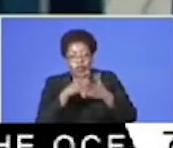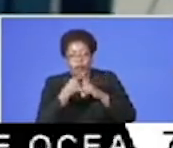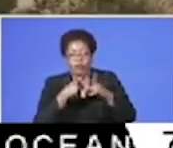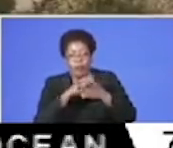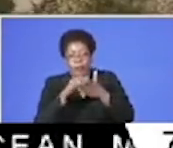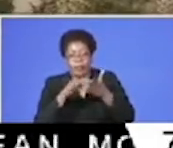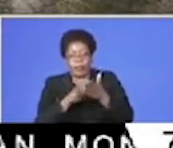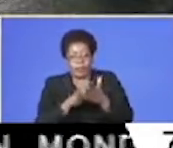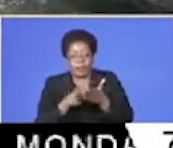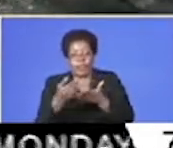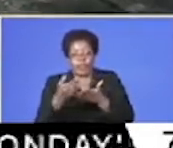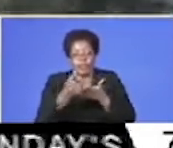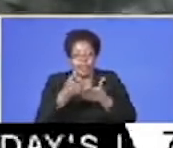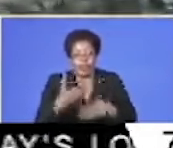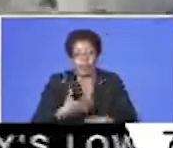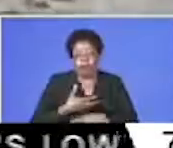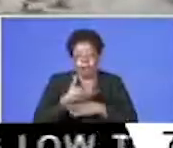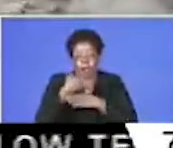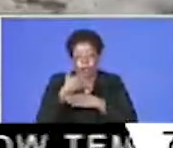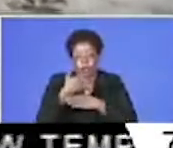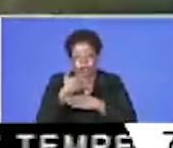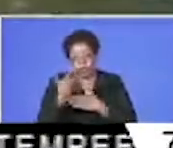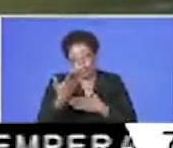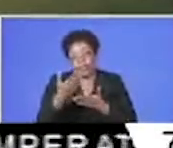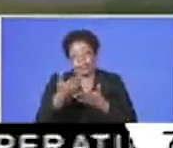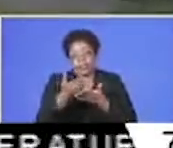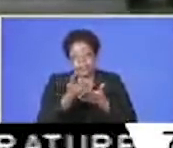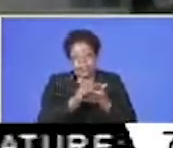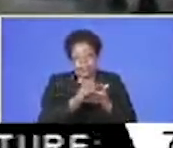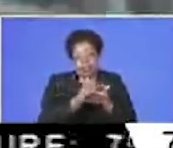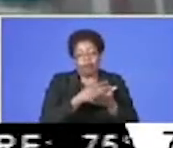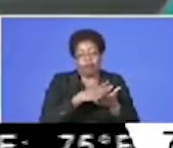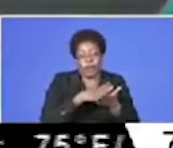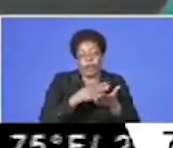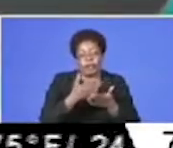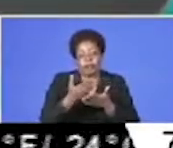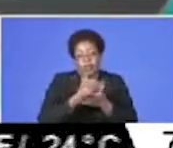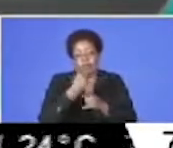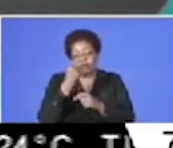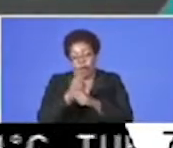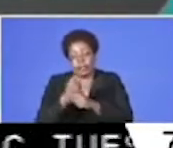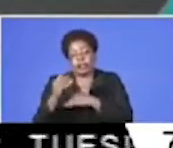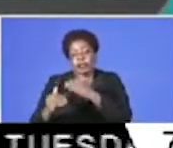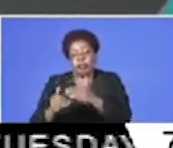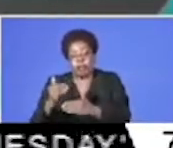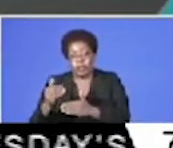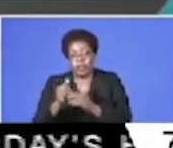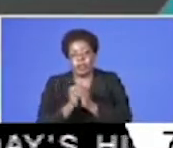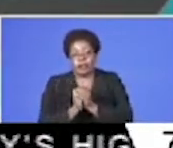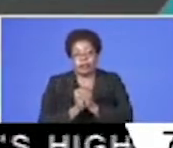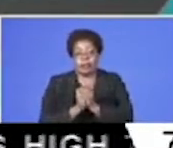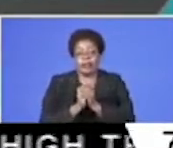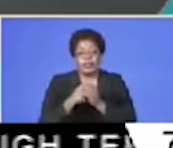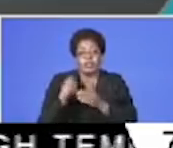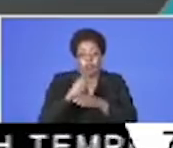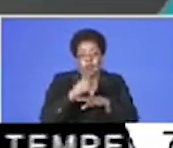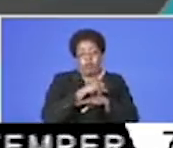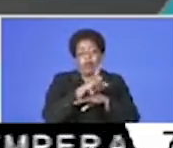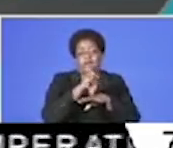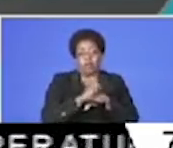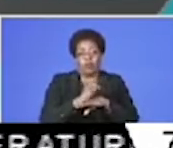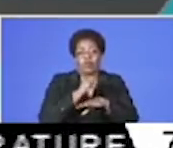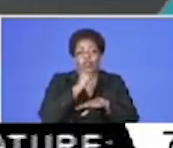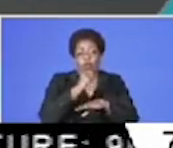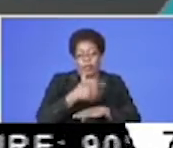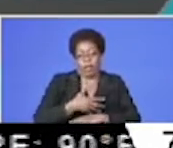feeling upset and overlooked, some on the fence and some trusting the process. I want you to know that all is well in Exuma. We are not